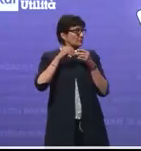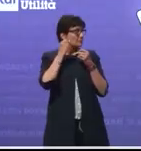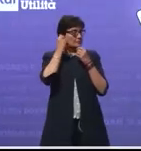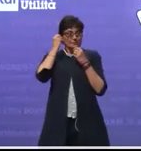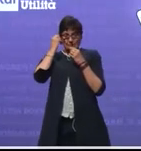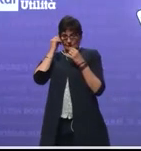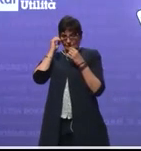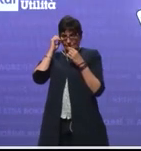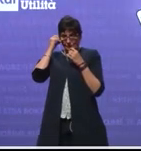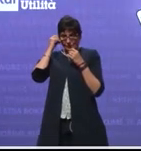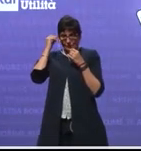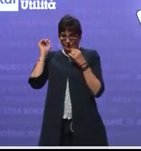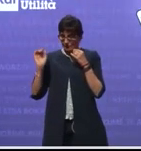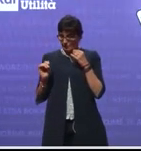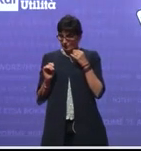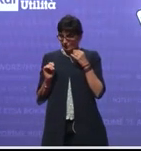Hello, everyone.